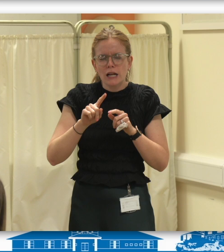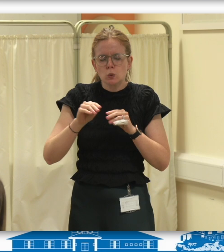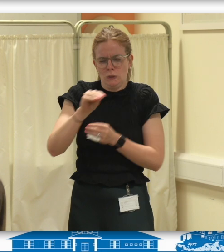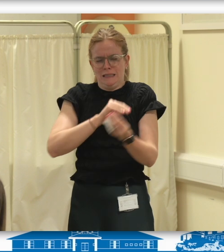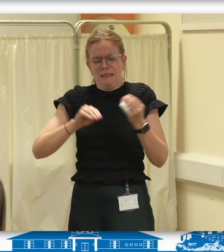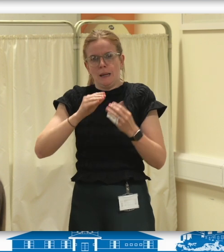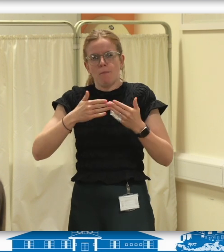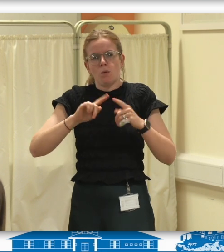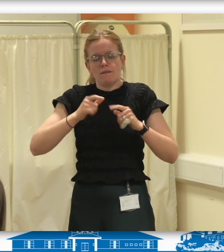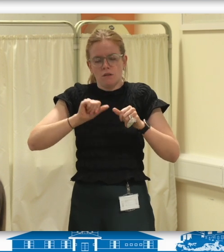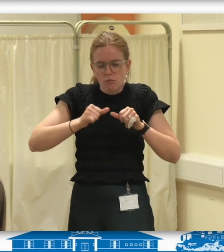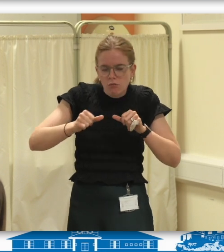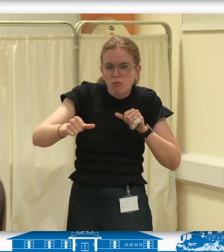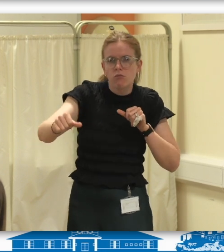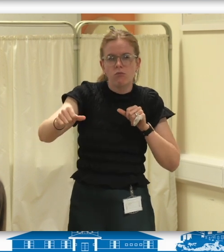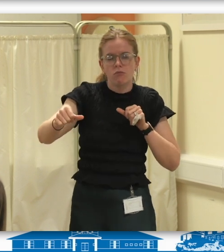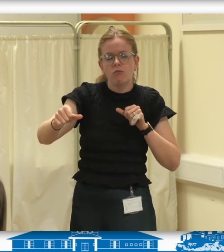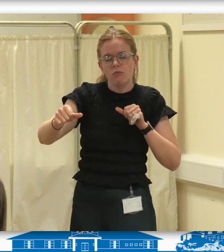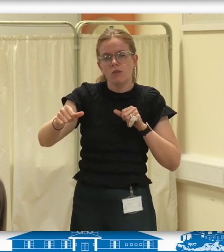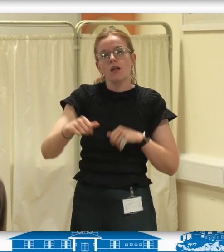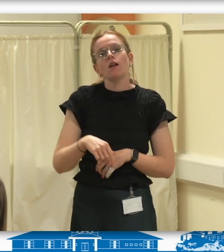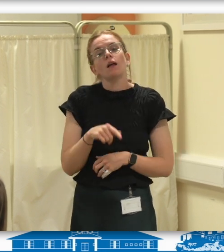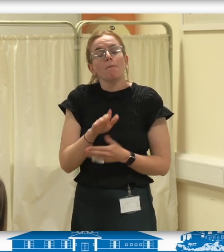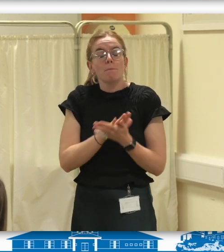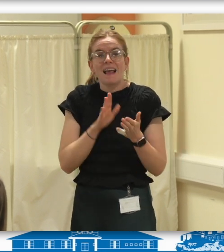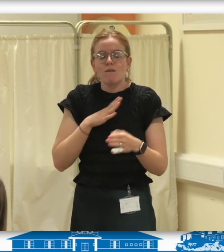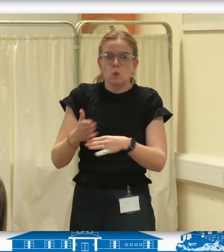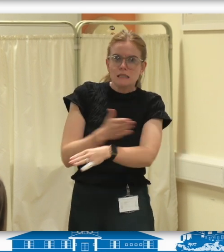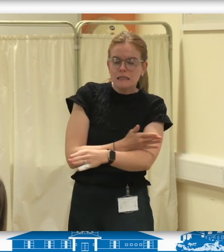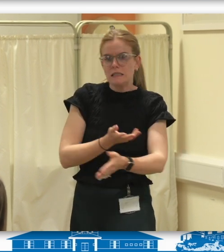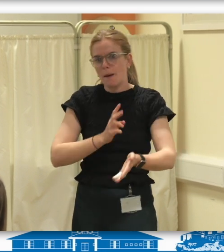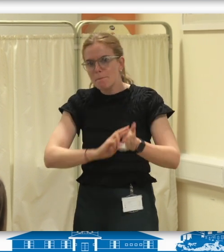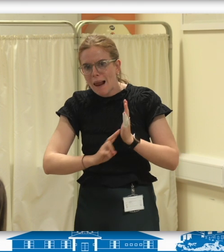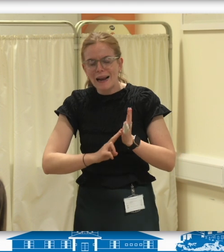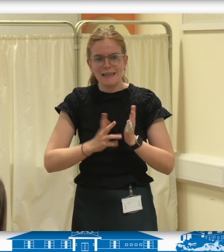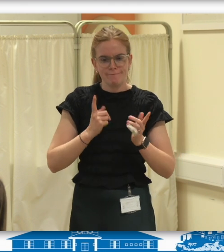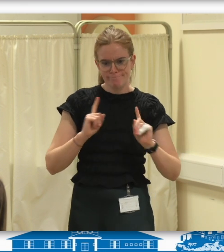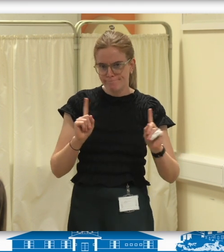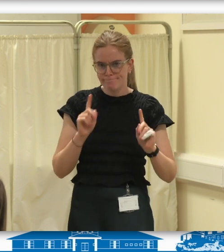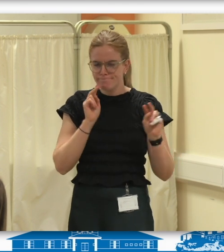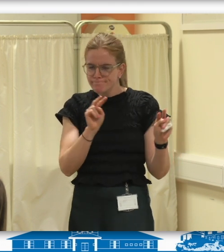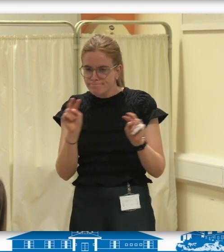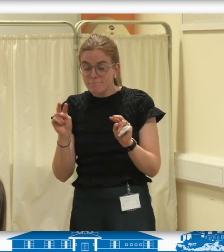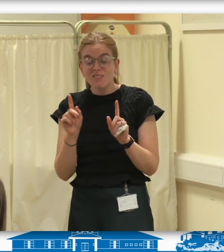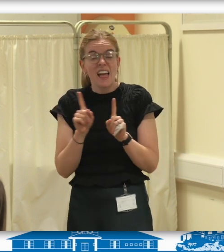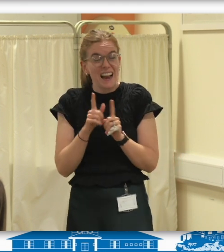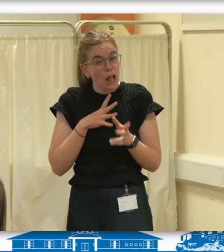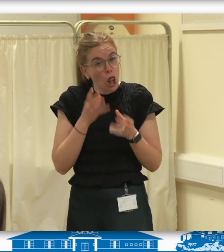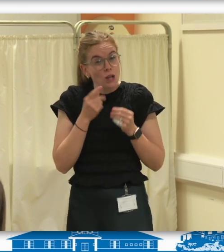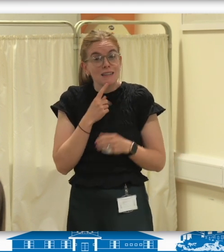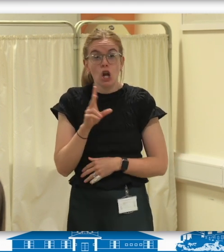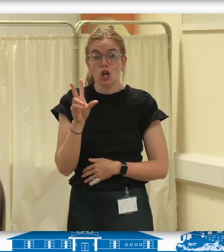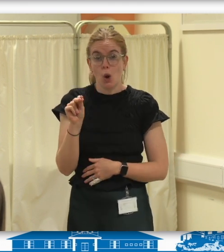as a rest. This often involves planning and prioritising skills and learning to say no. No